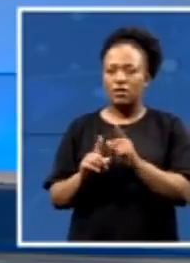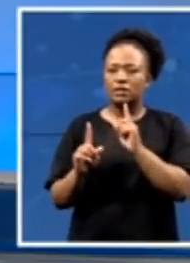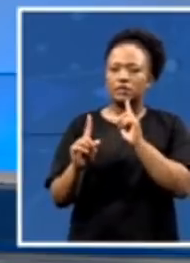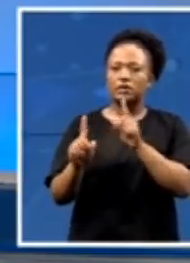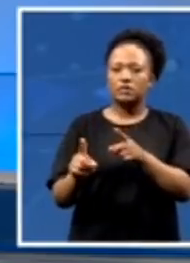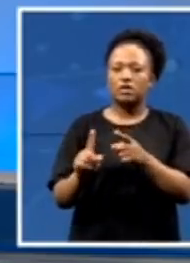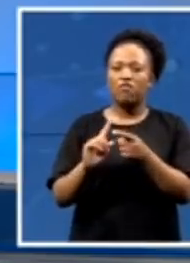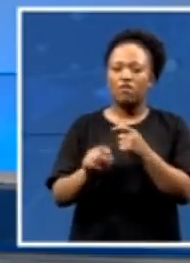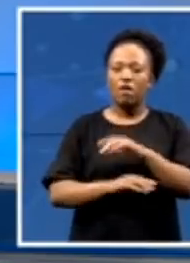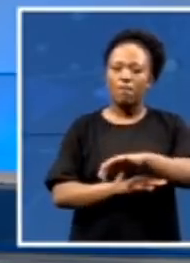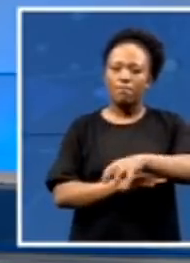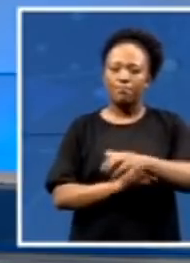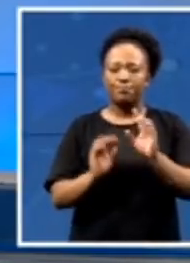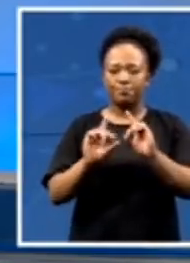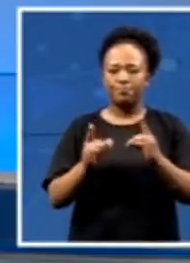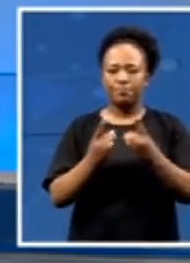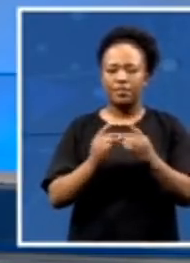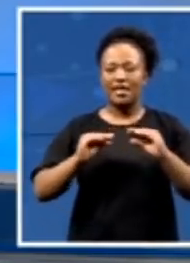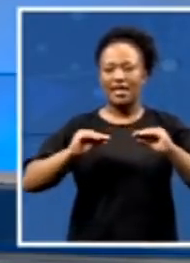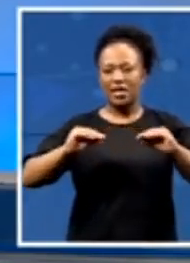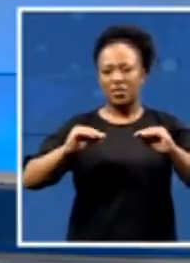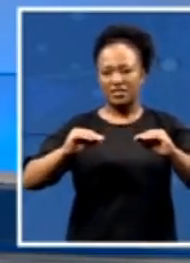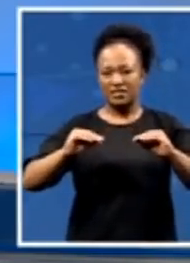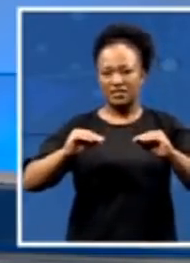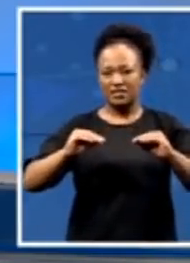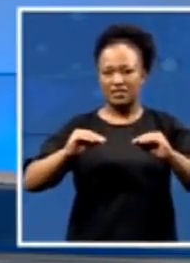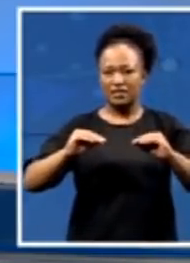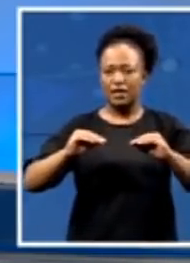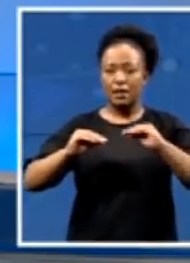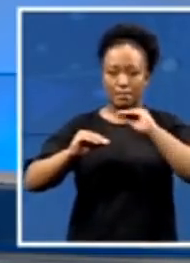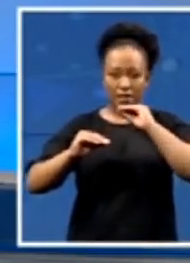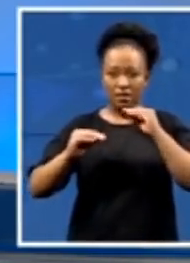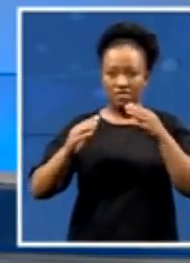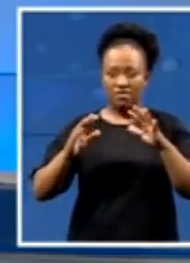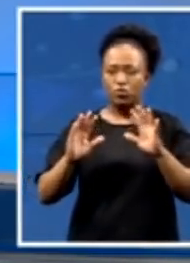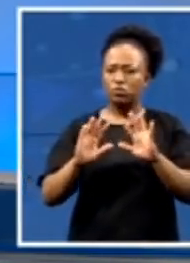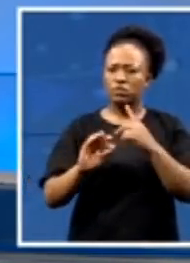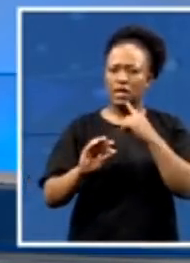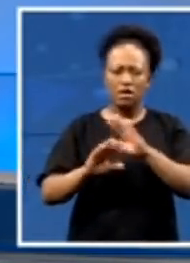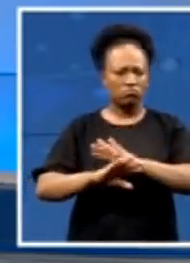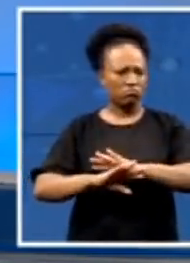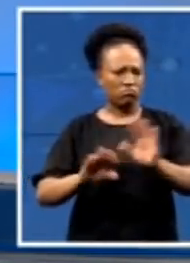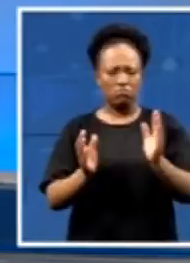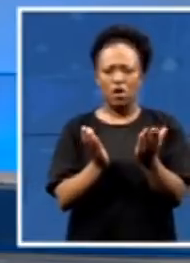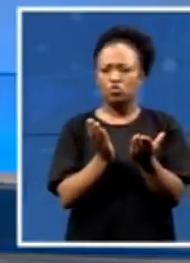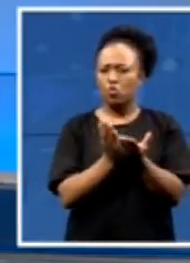of Education. Has that call to not go to school if not necessary, has that been